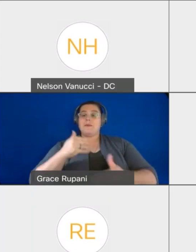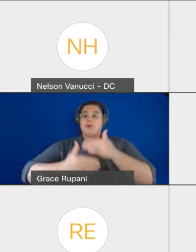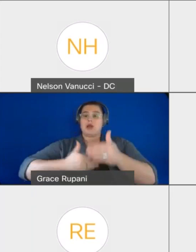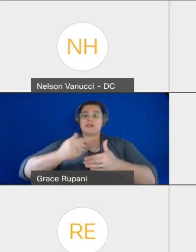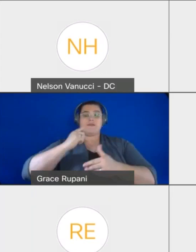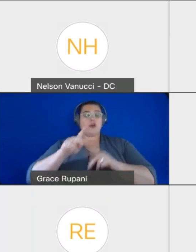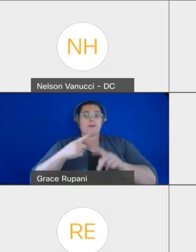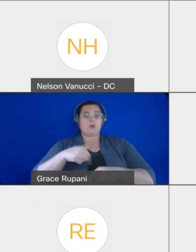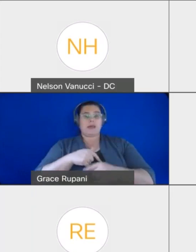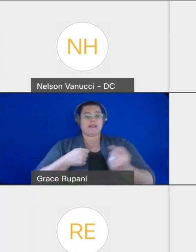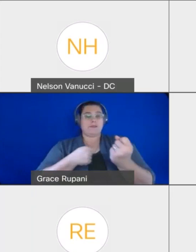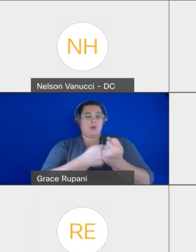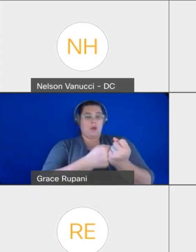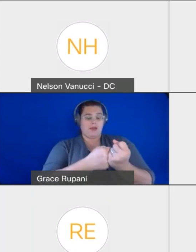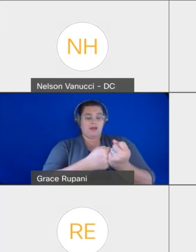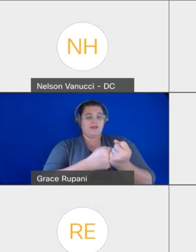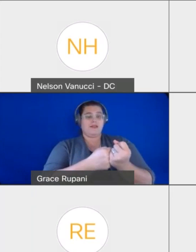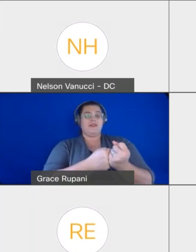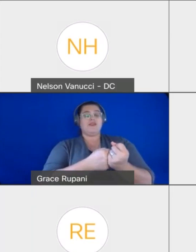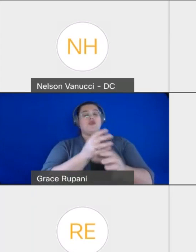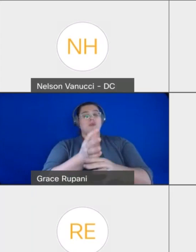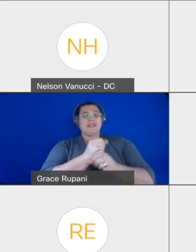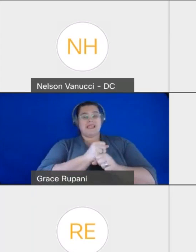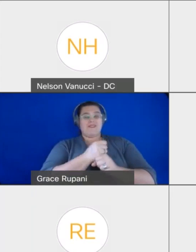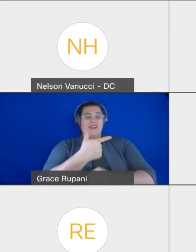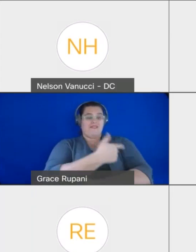support receiving the vaccine? No,